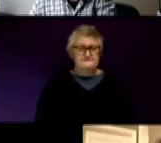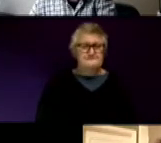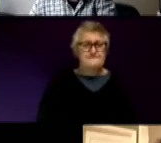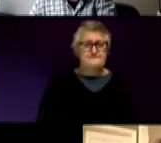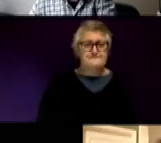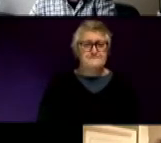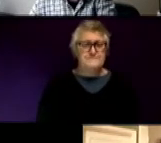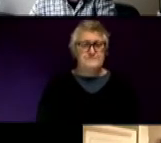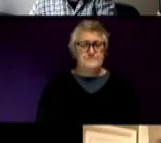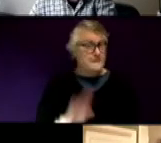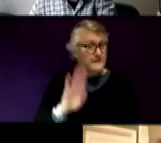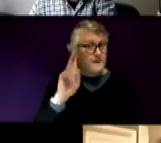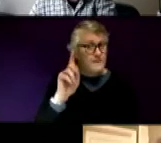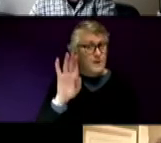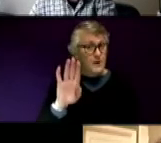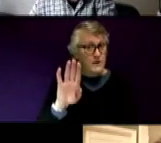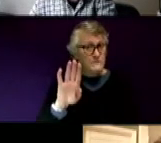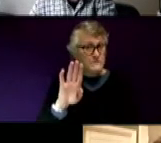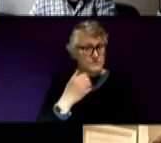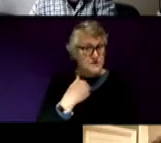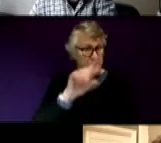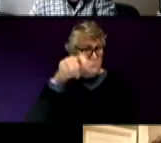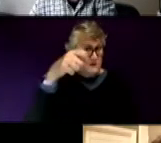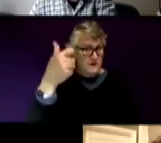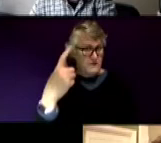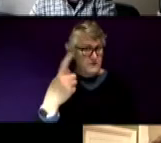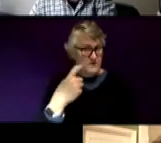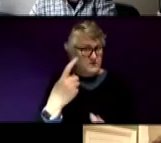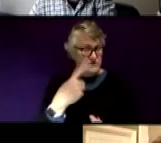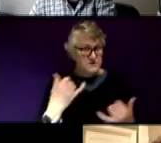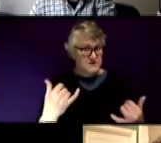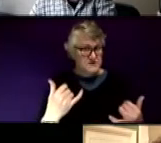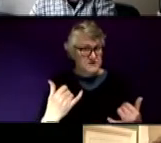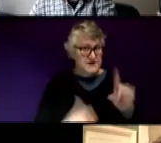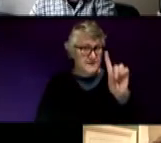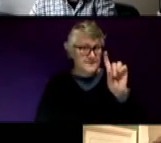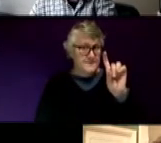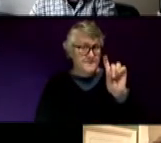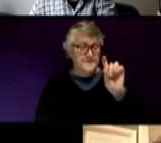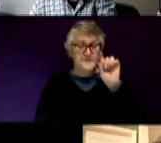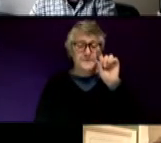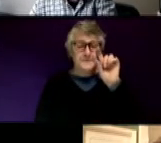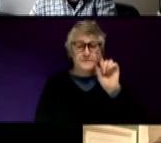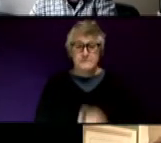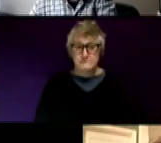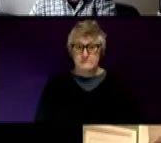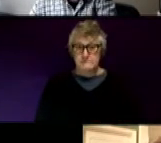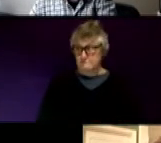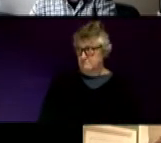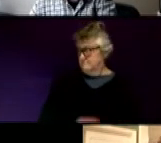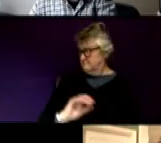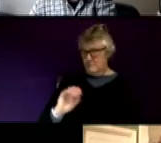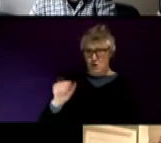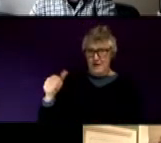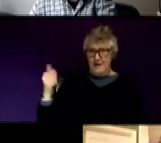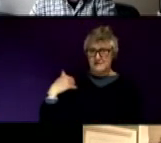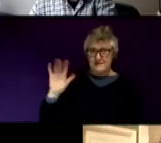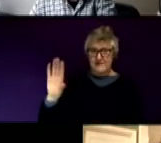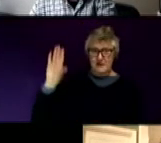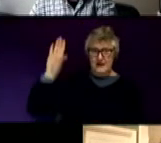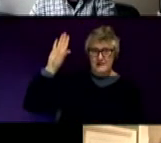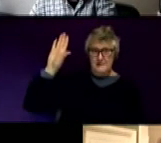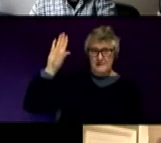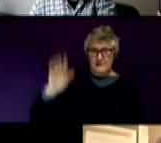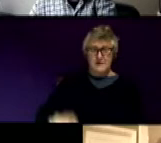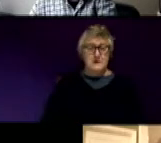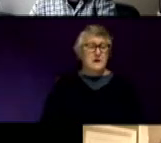any other questions you have at this time? Does nobody else have their hand up? I